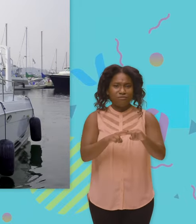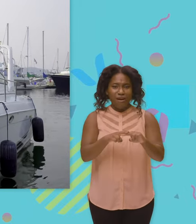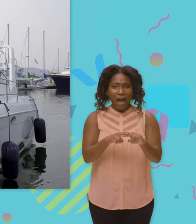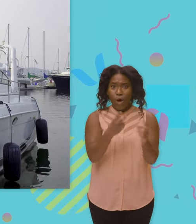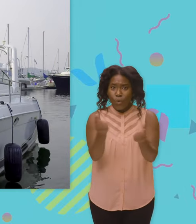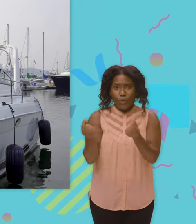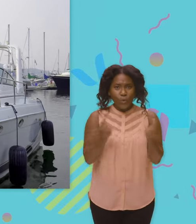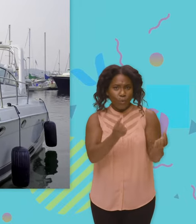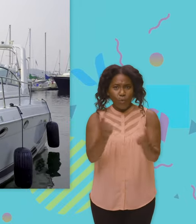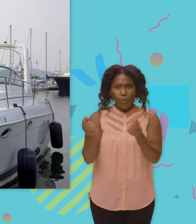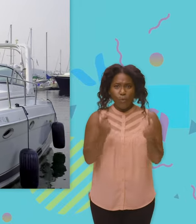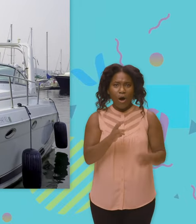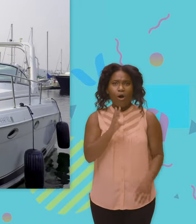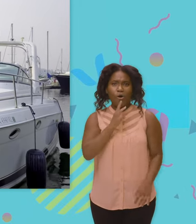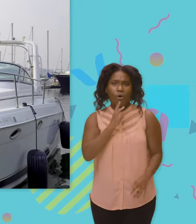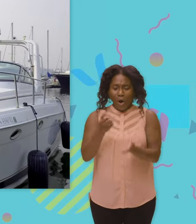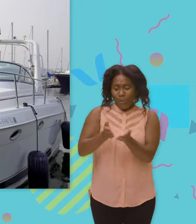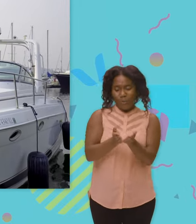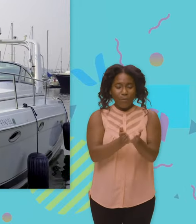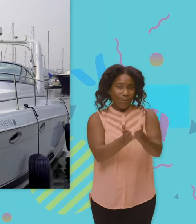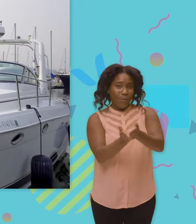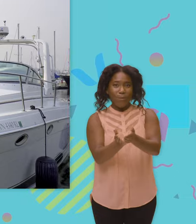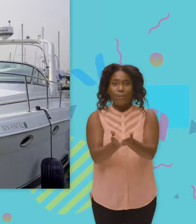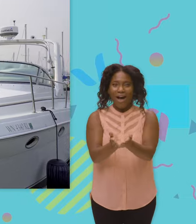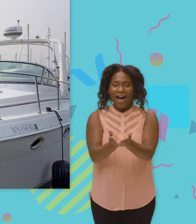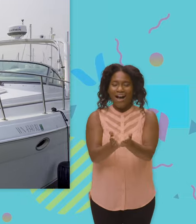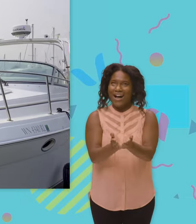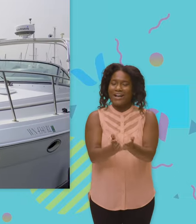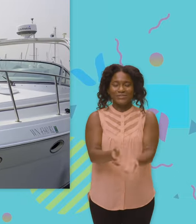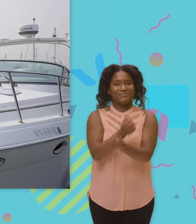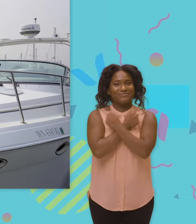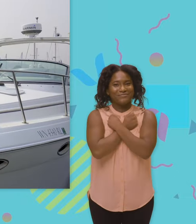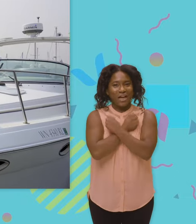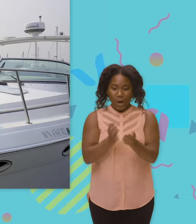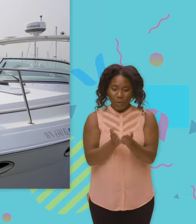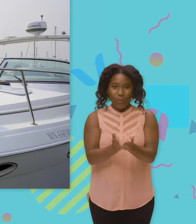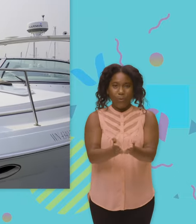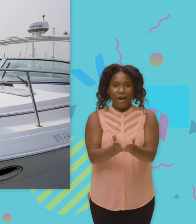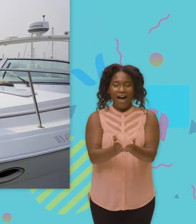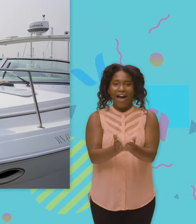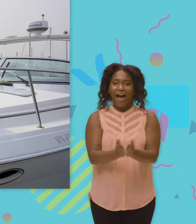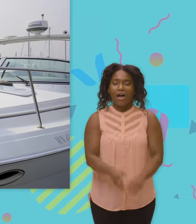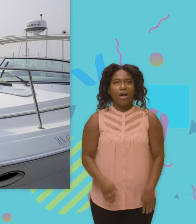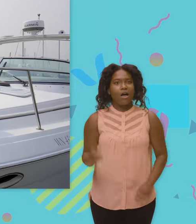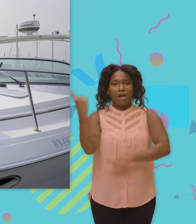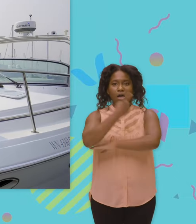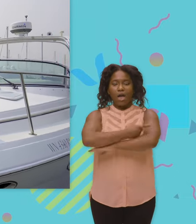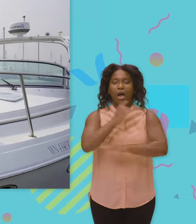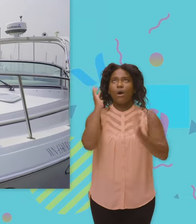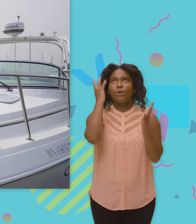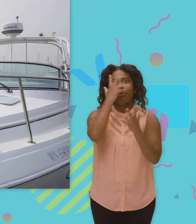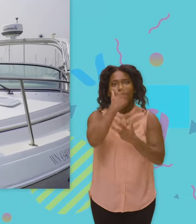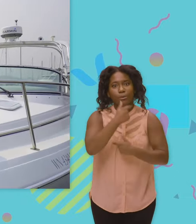Hanging out in the water on this boat. I sure do love boats, and it was so beautiful out there.